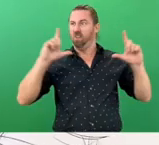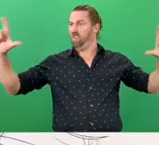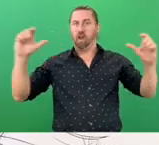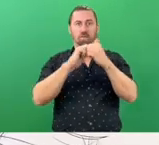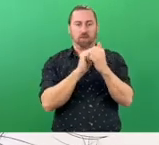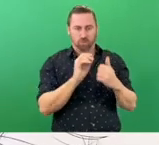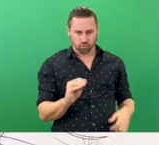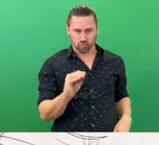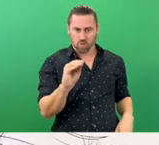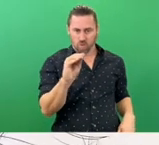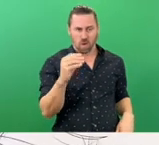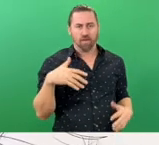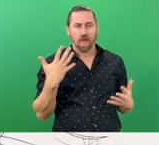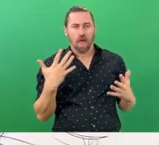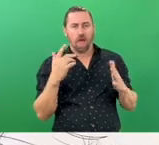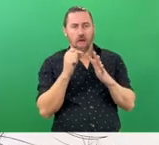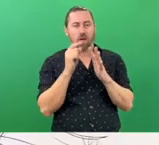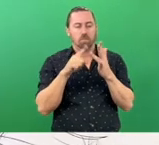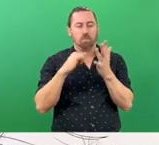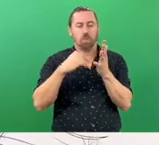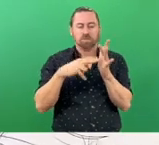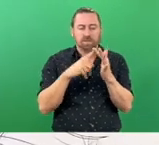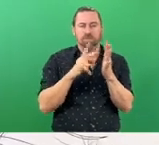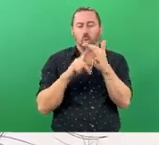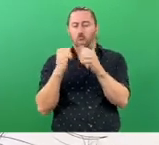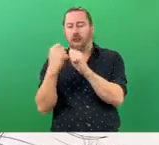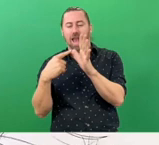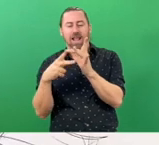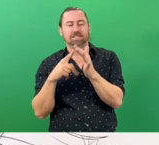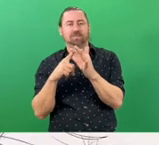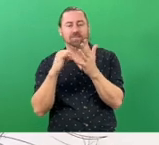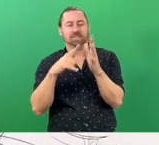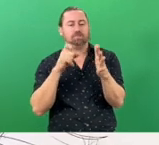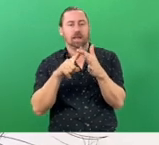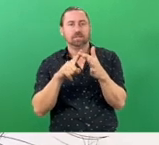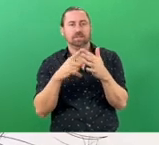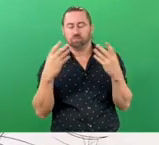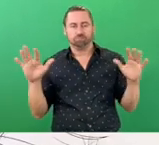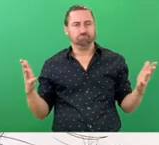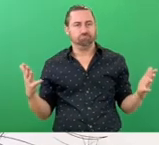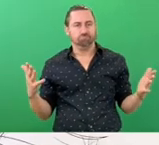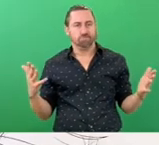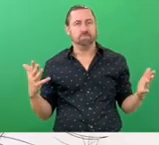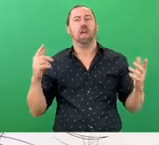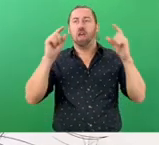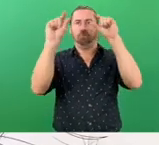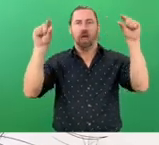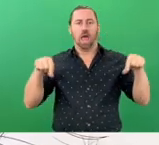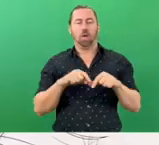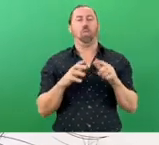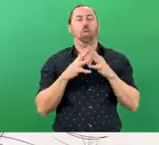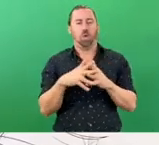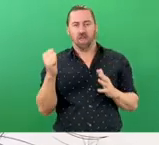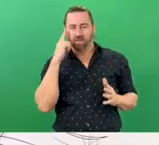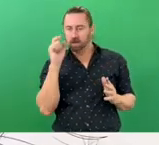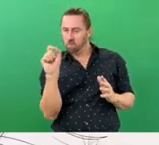of a large sheet of paper, you can see how you would lose that relationship. And it's not to say that every drawing needs to have a framing device, but it can be a really good tool